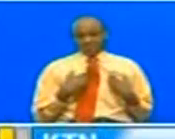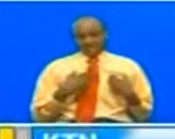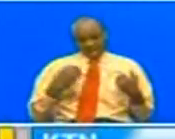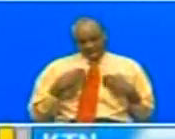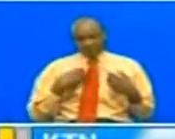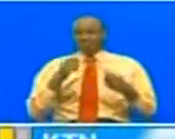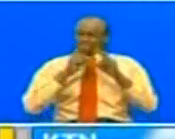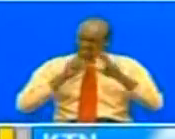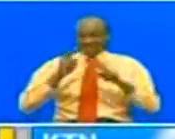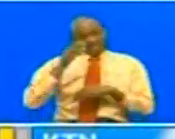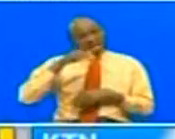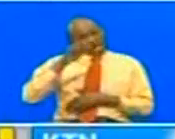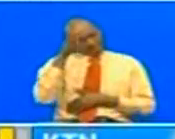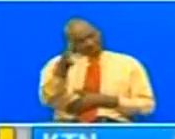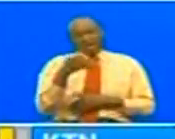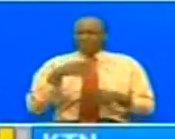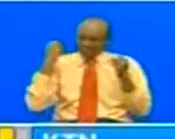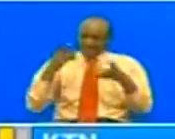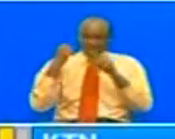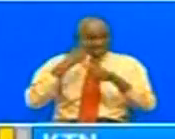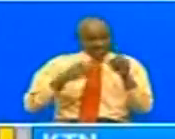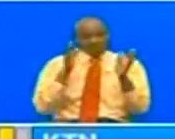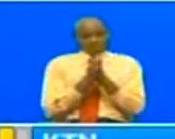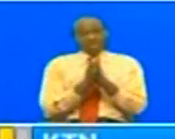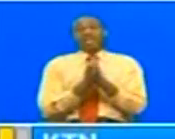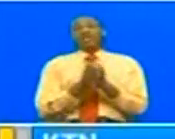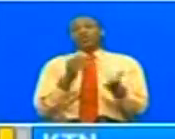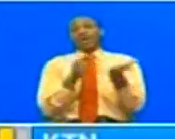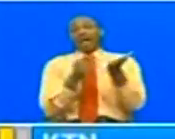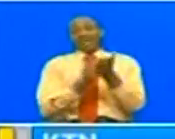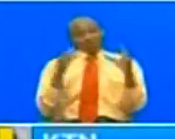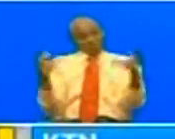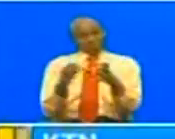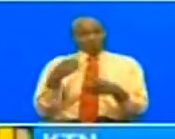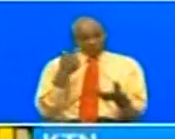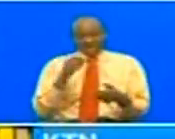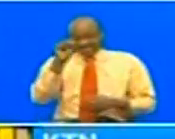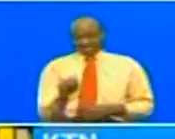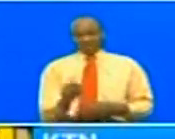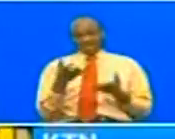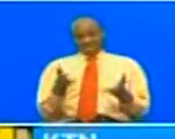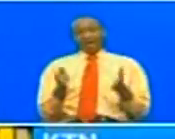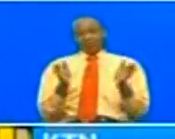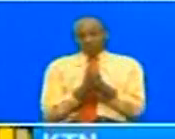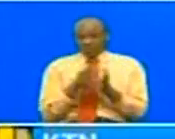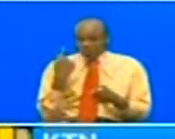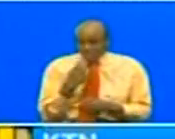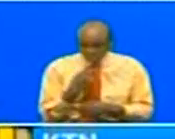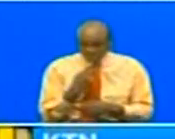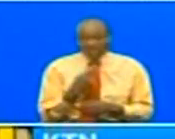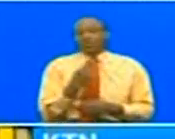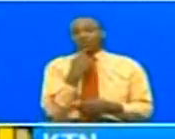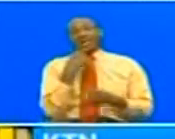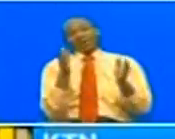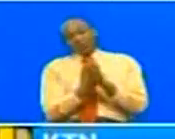of sustained peace following years of conflict with Uganda's Karamoja. And to the southeast, perennial conflict rages between the